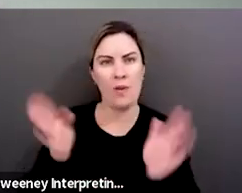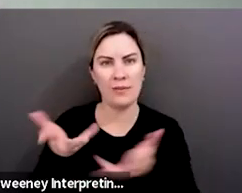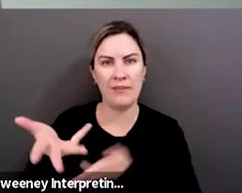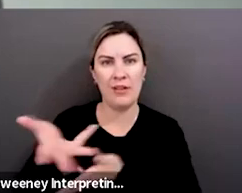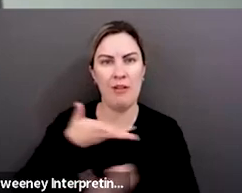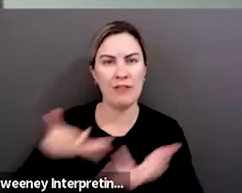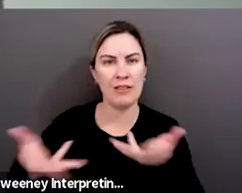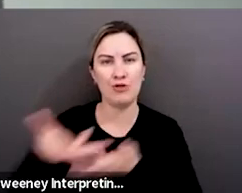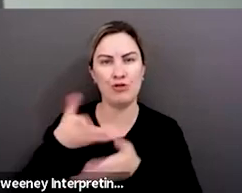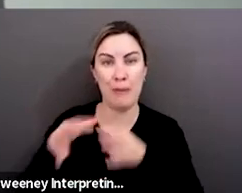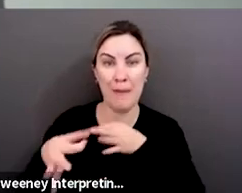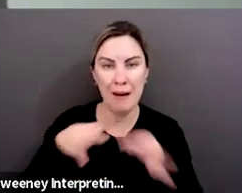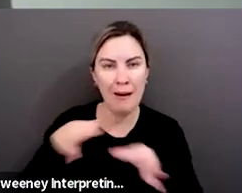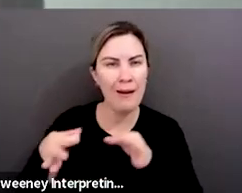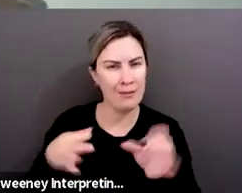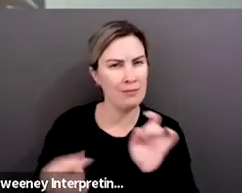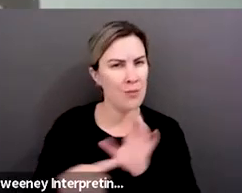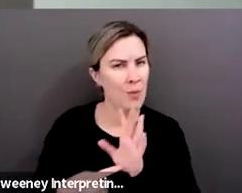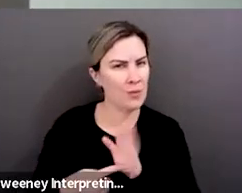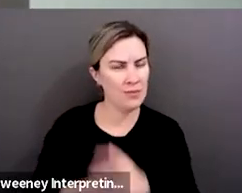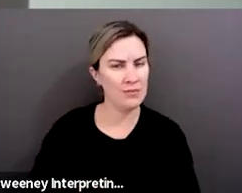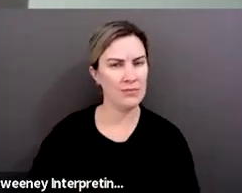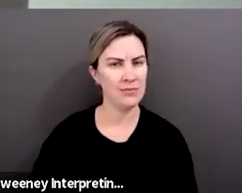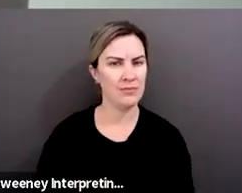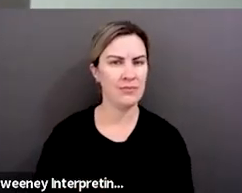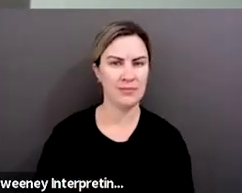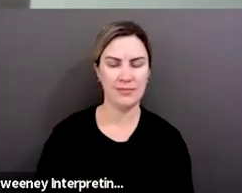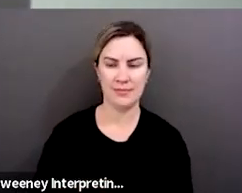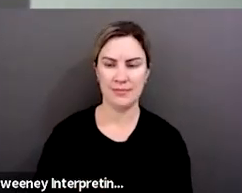those plans with the people they support.